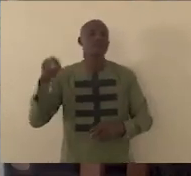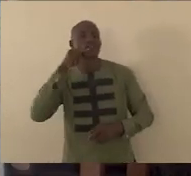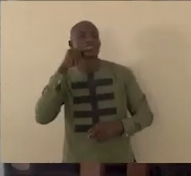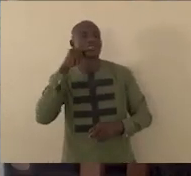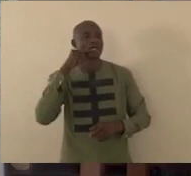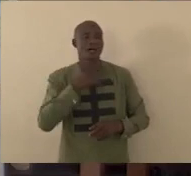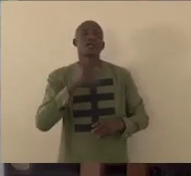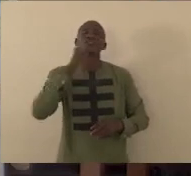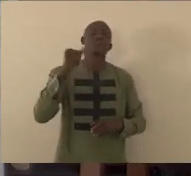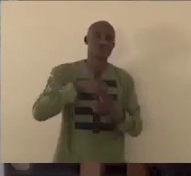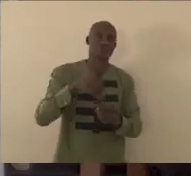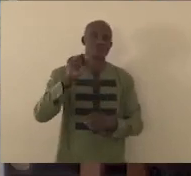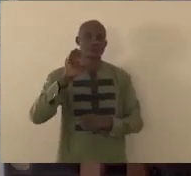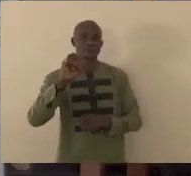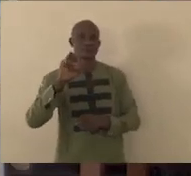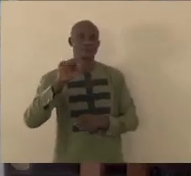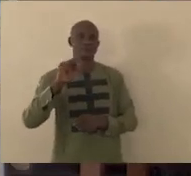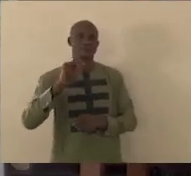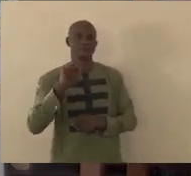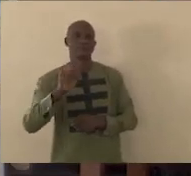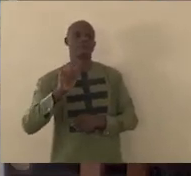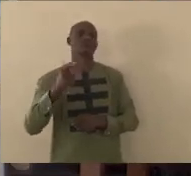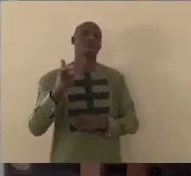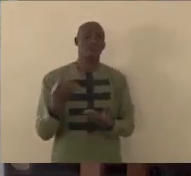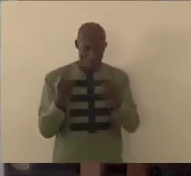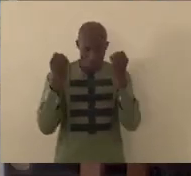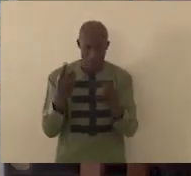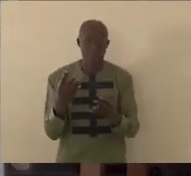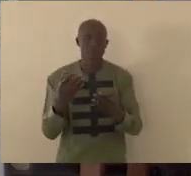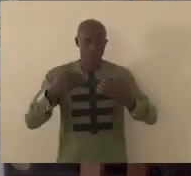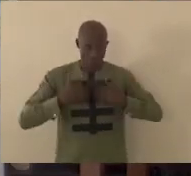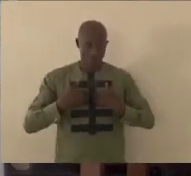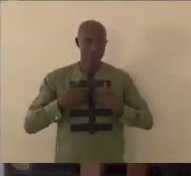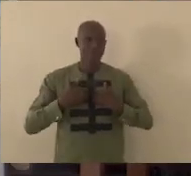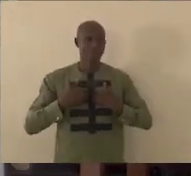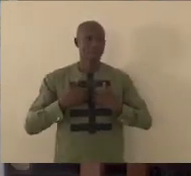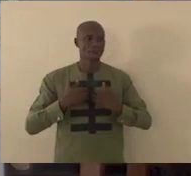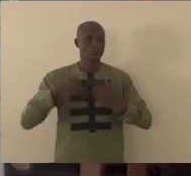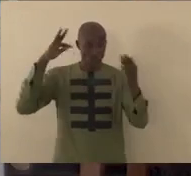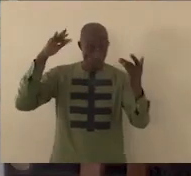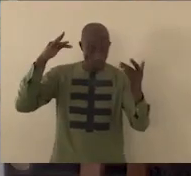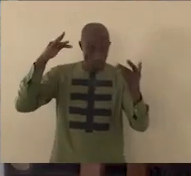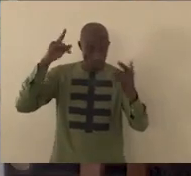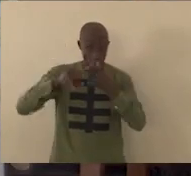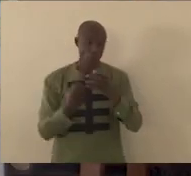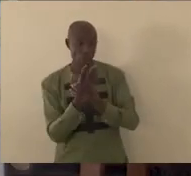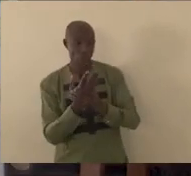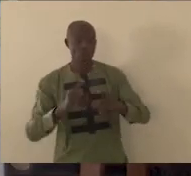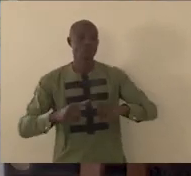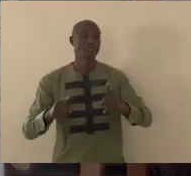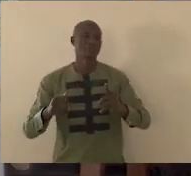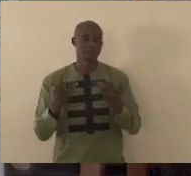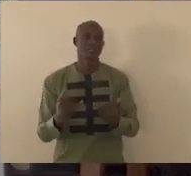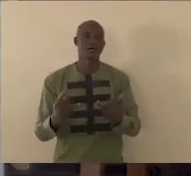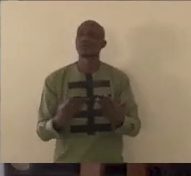not in Senegal or in Botswana. Many have had their hope of optimal flourishing dashed and their